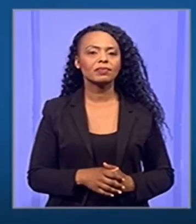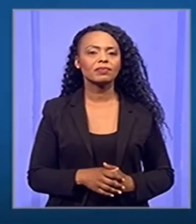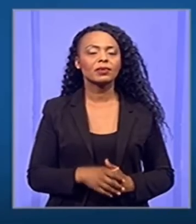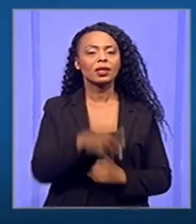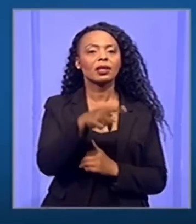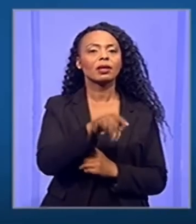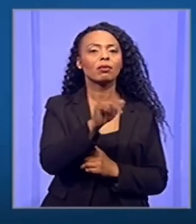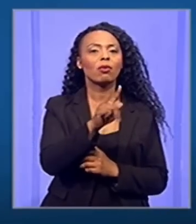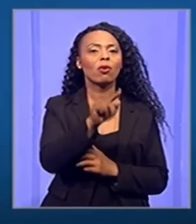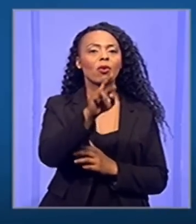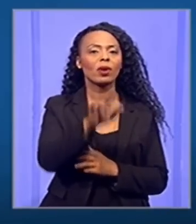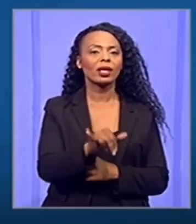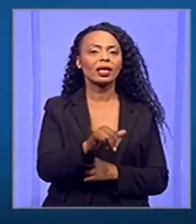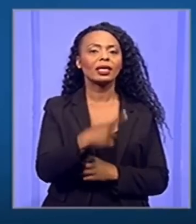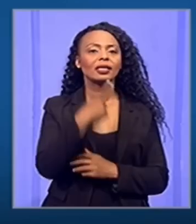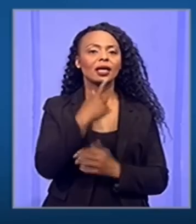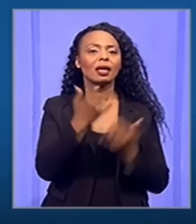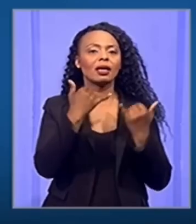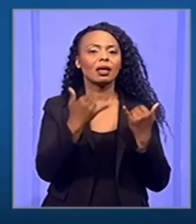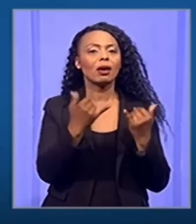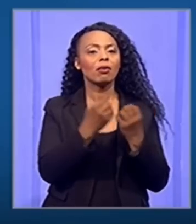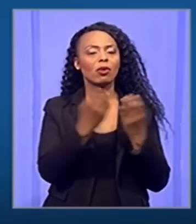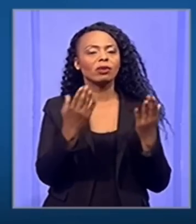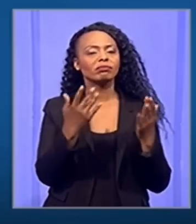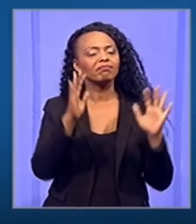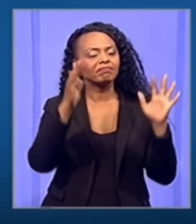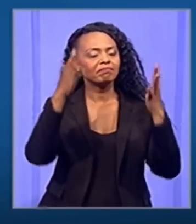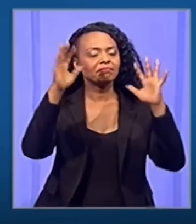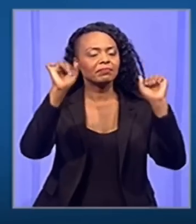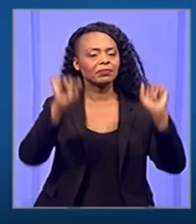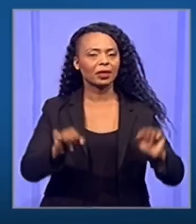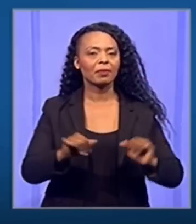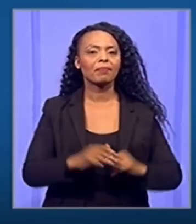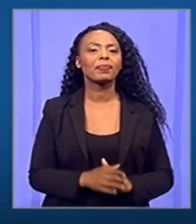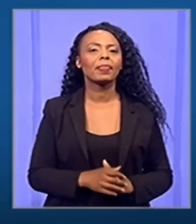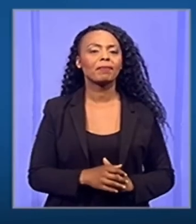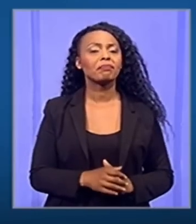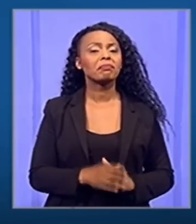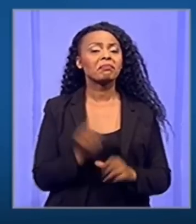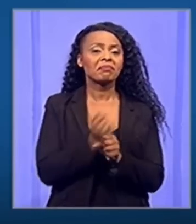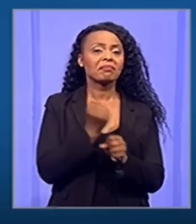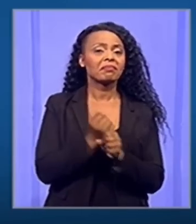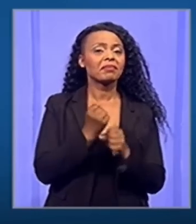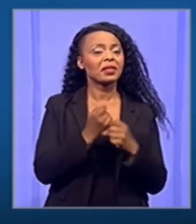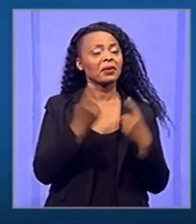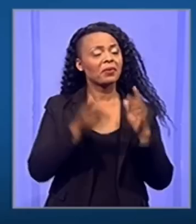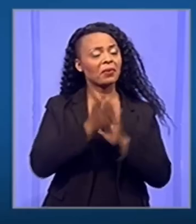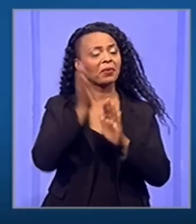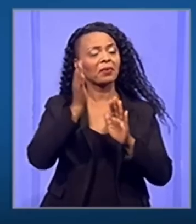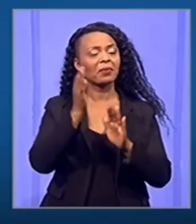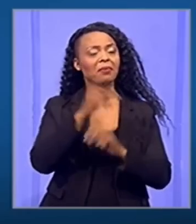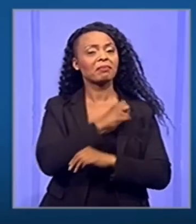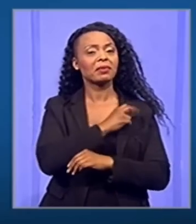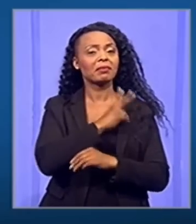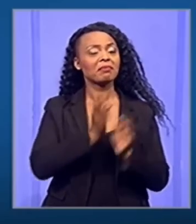Poli Molefe a re nna ne ke re masego ke ao dirang ka natla. Go Bokke go.